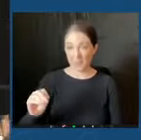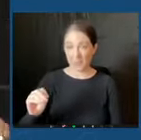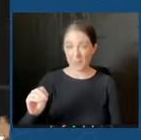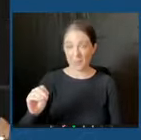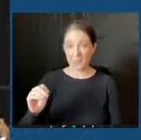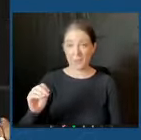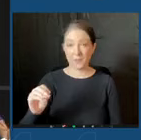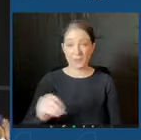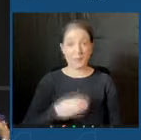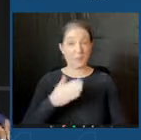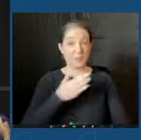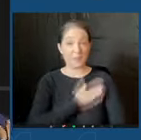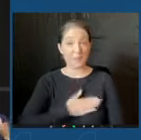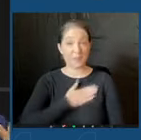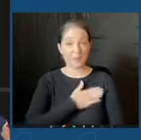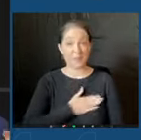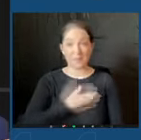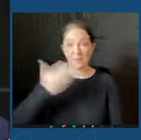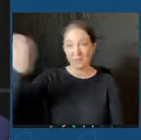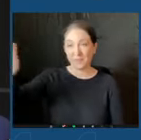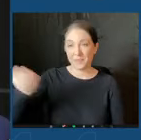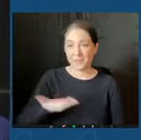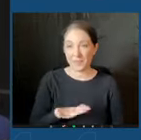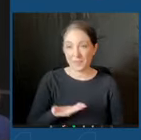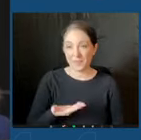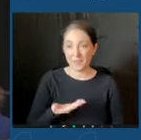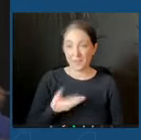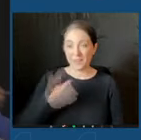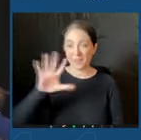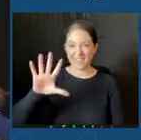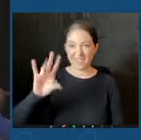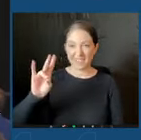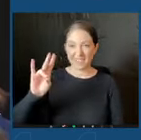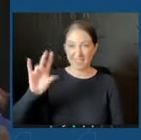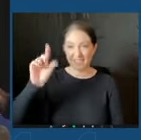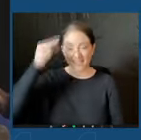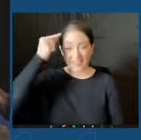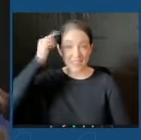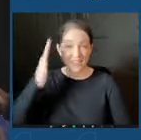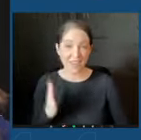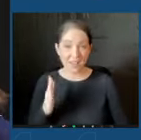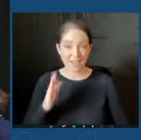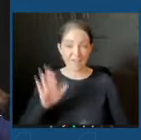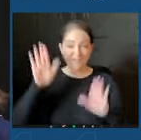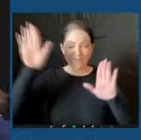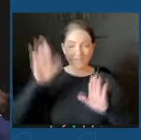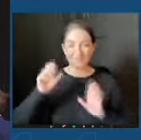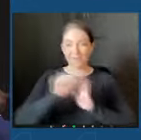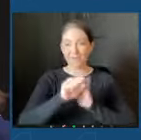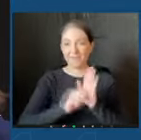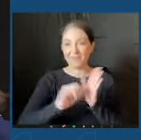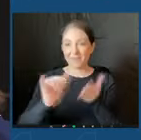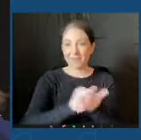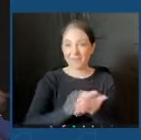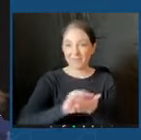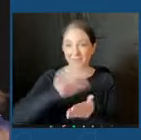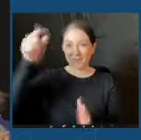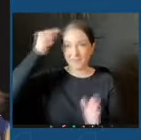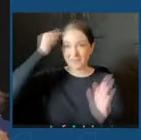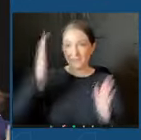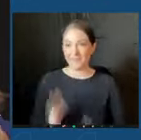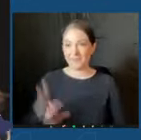And please join me in welcoming the 57th Governor of the great state of New York, Governor